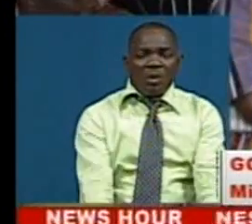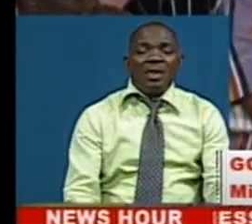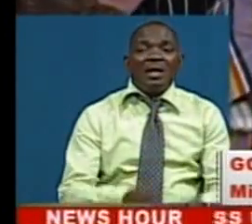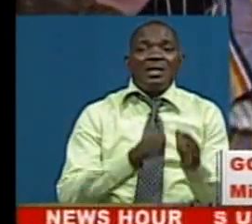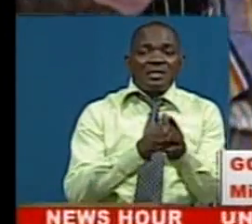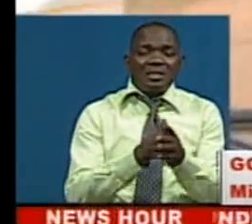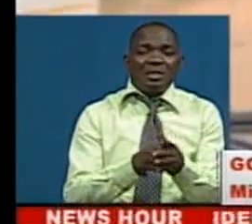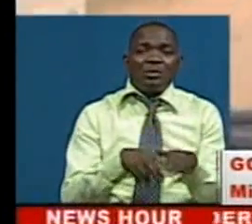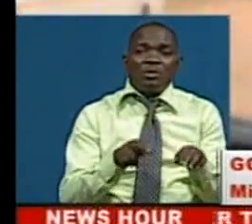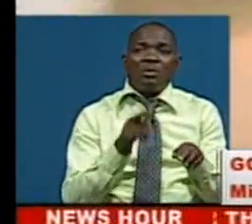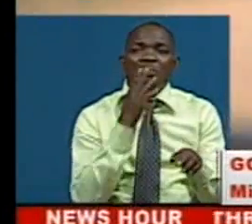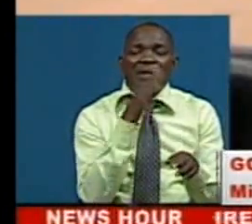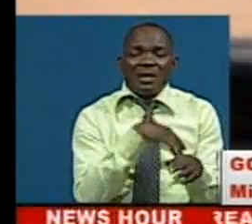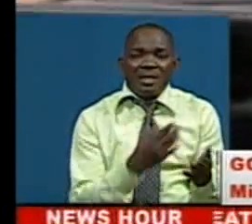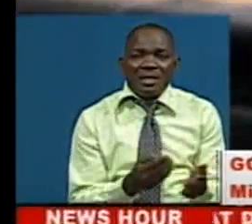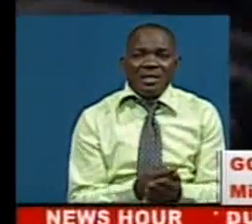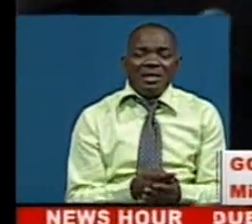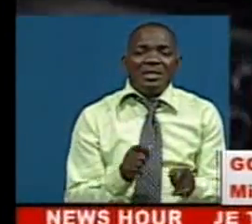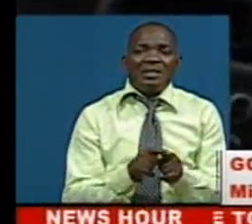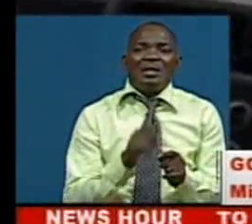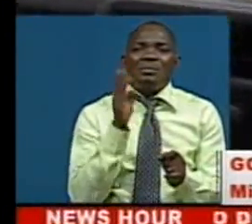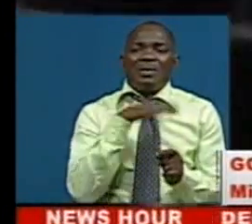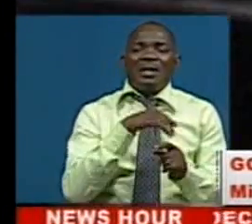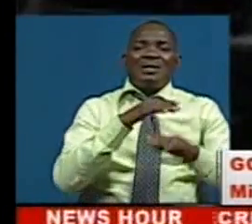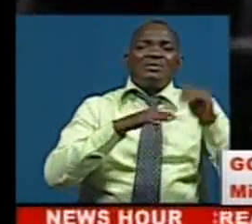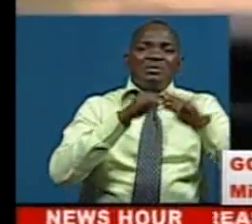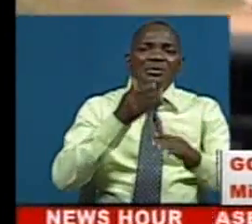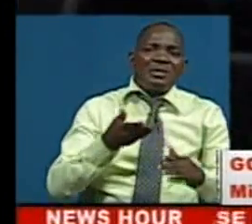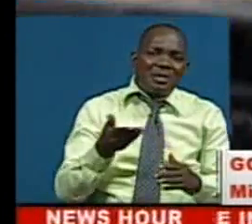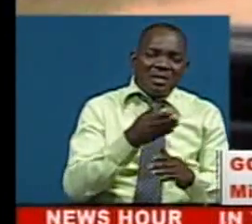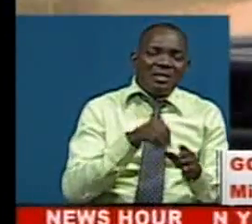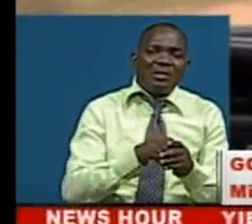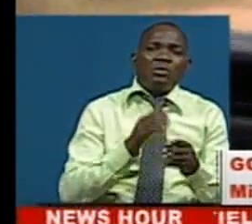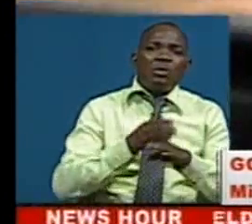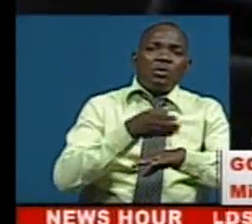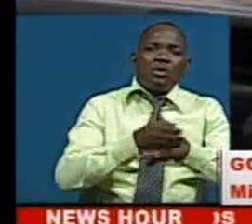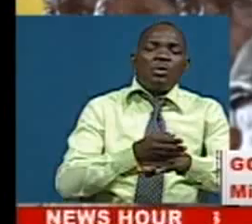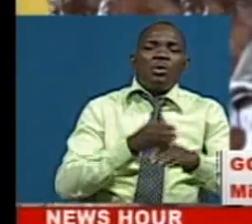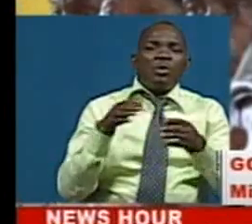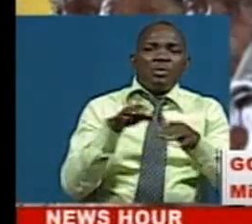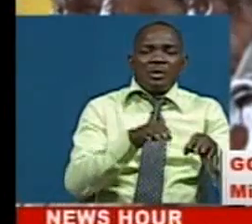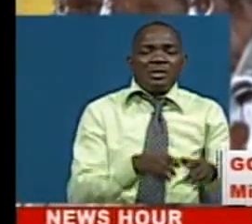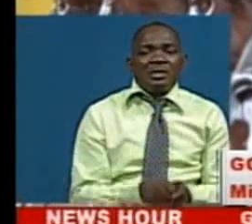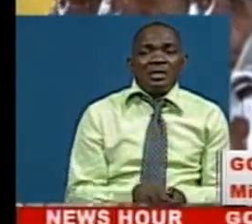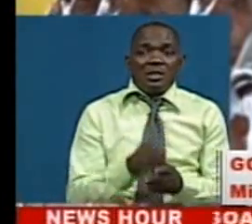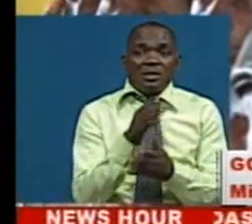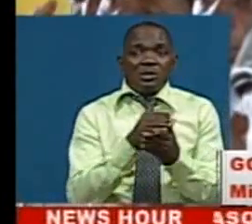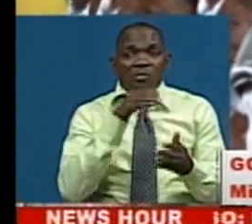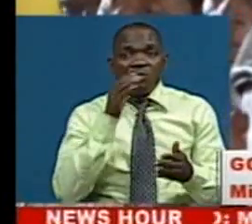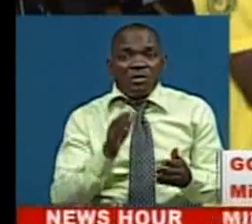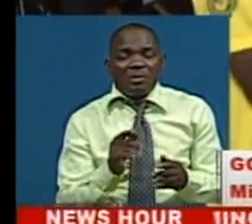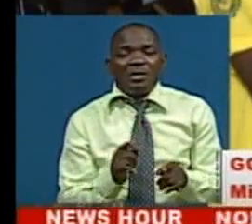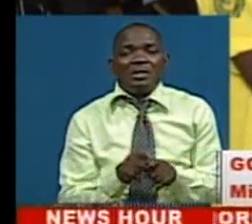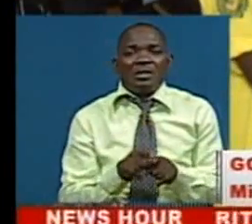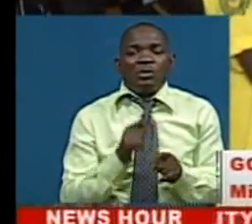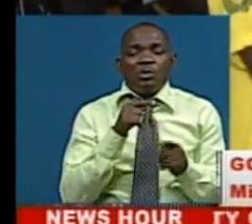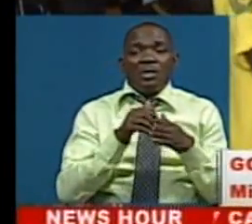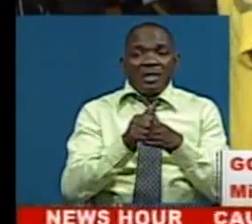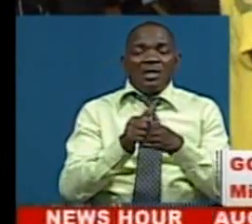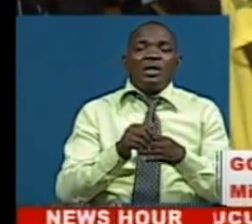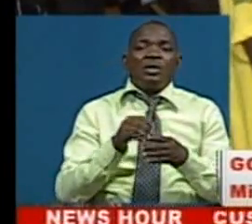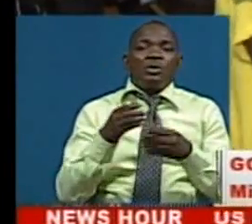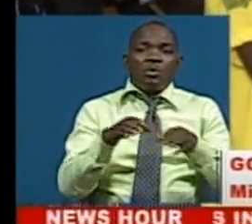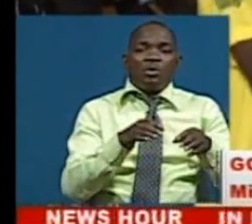such as bad road networks and poor infrastructure in cocoa communities. Some of the farmers and leaders of the